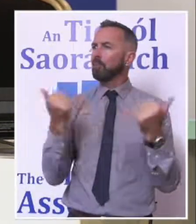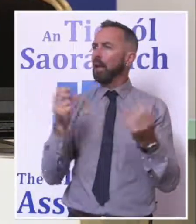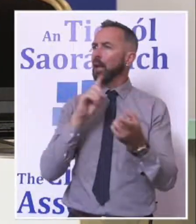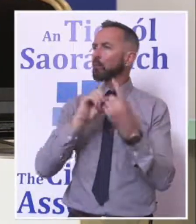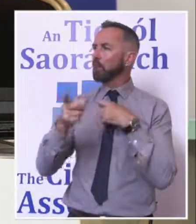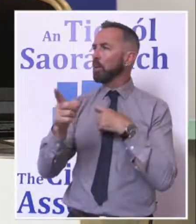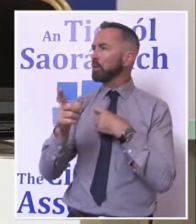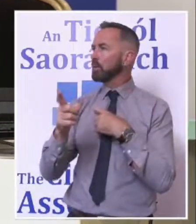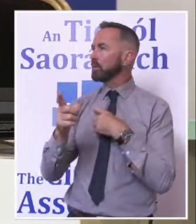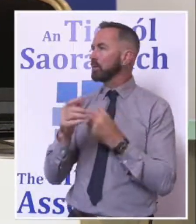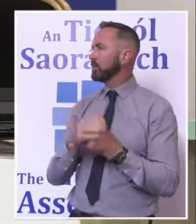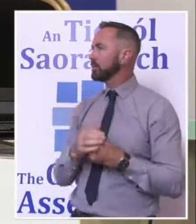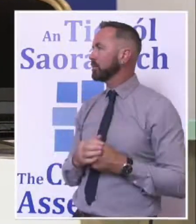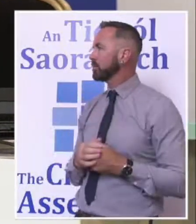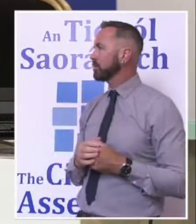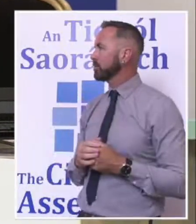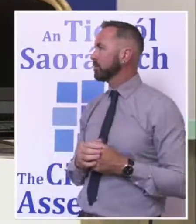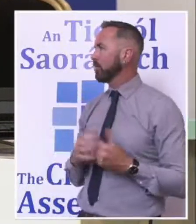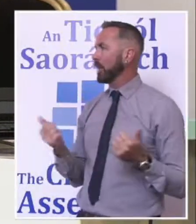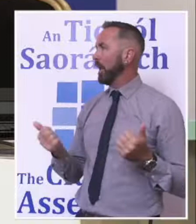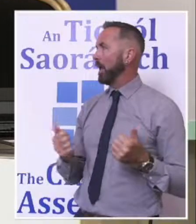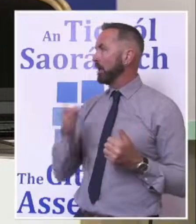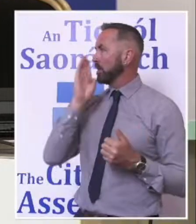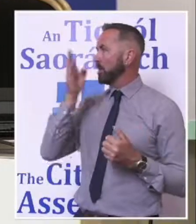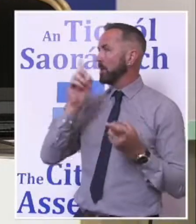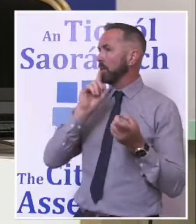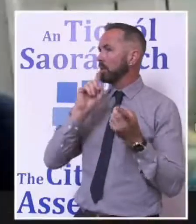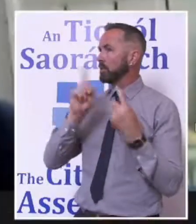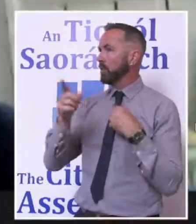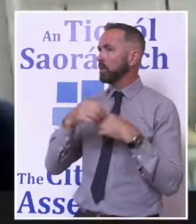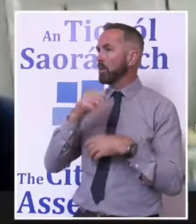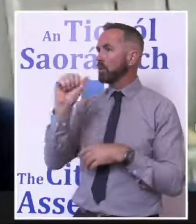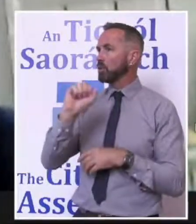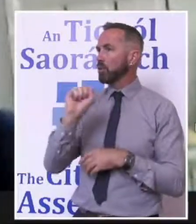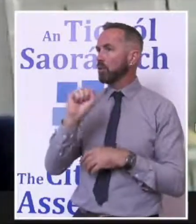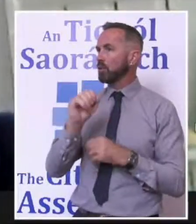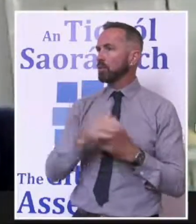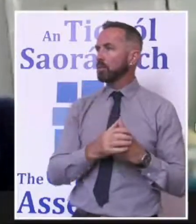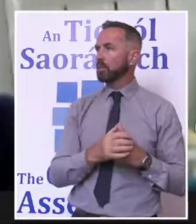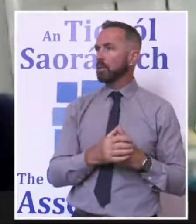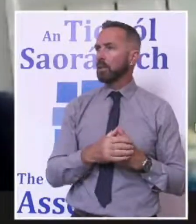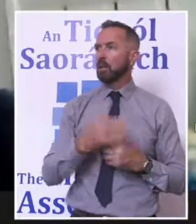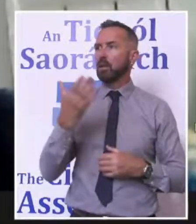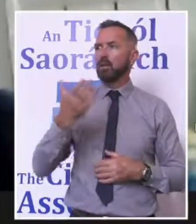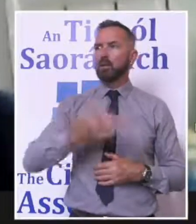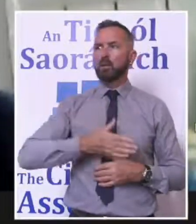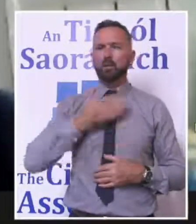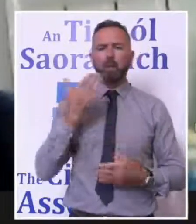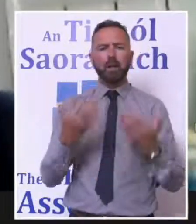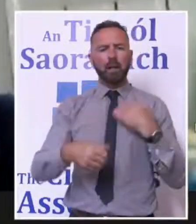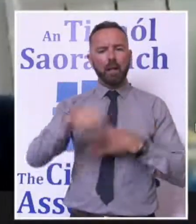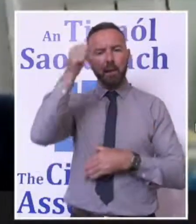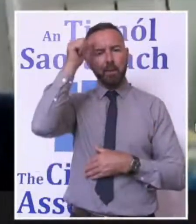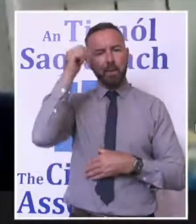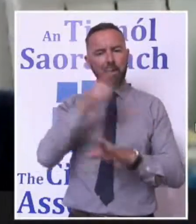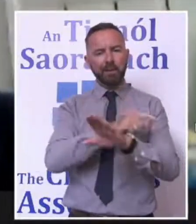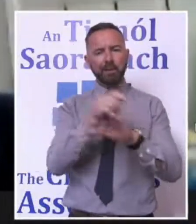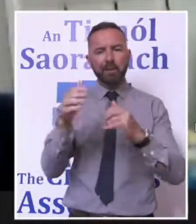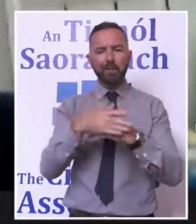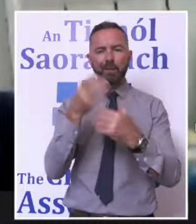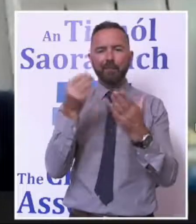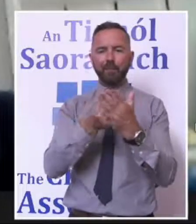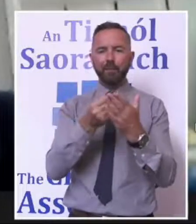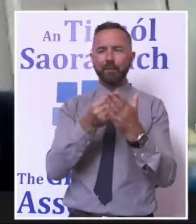response to that, Sean? Any immediate answer? It's surprising, actually, how common the types of